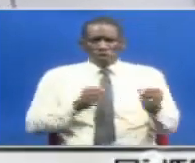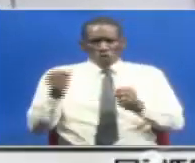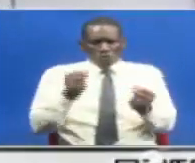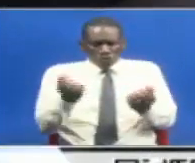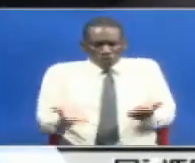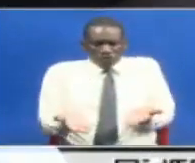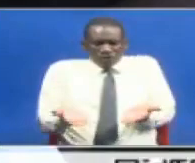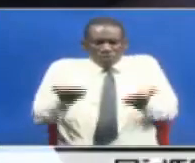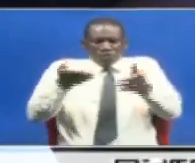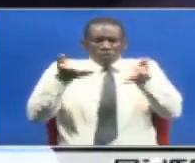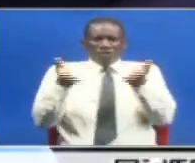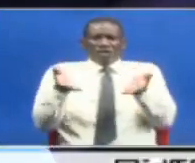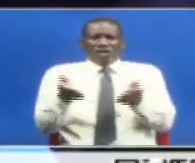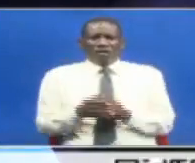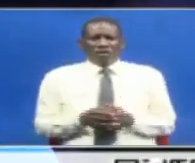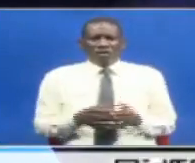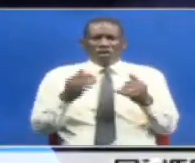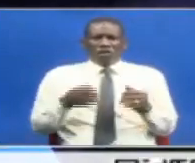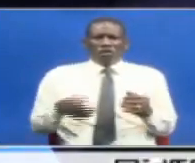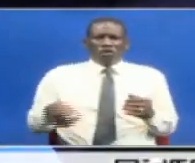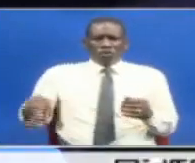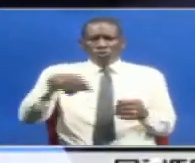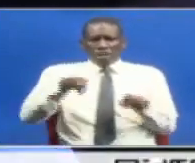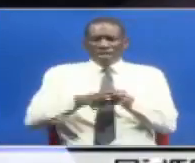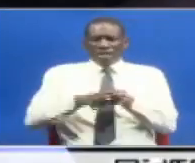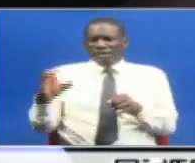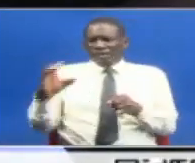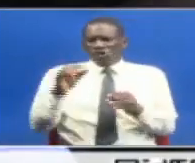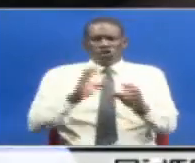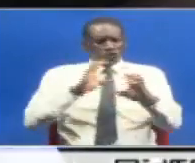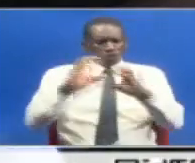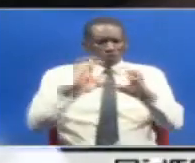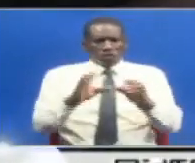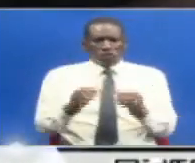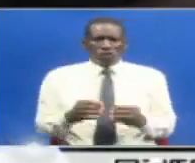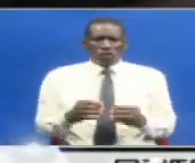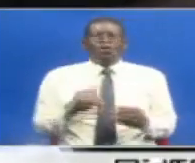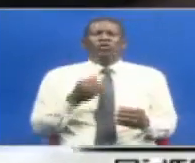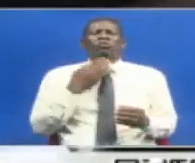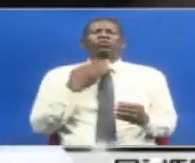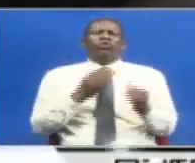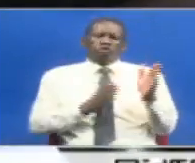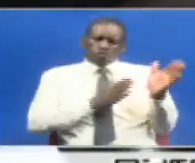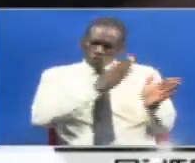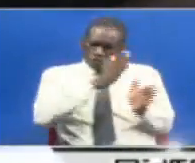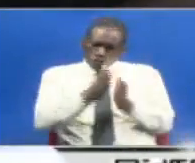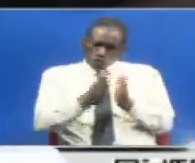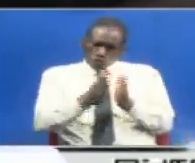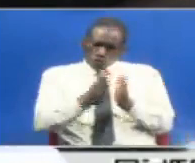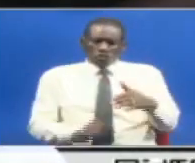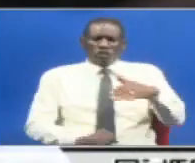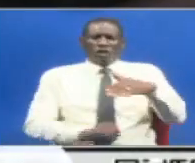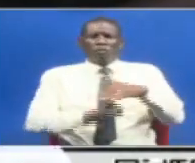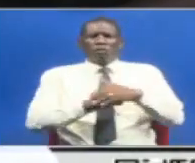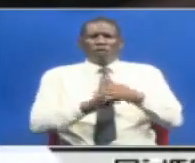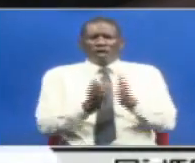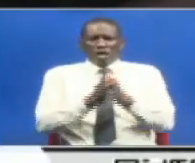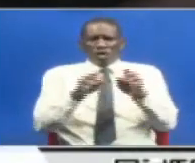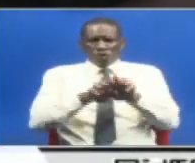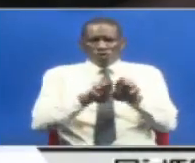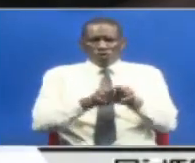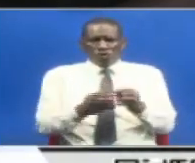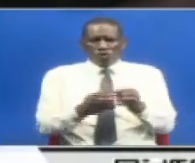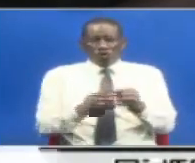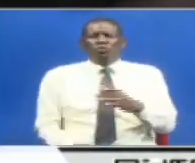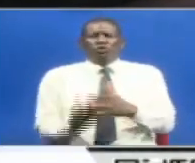saizi. So we as Crimson Communications intend to organize, to promote and to also produce